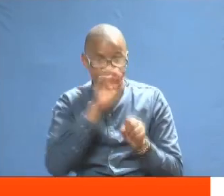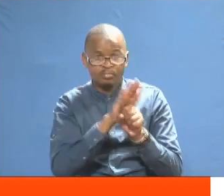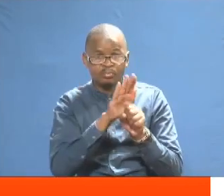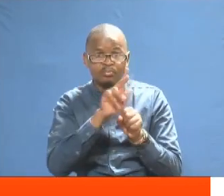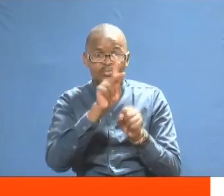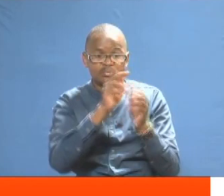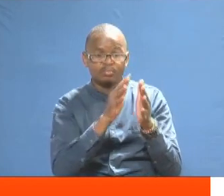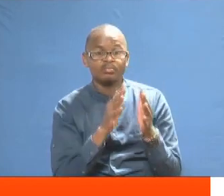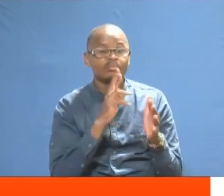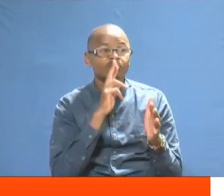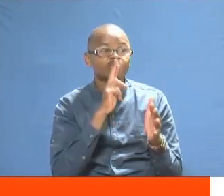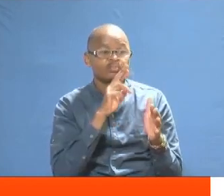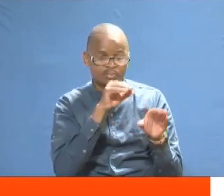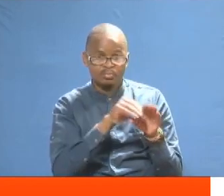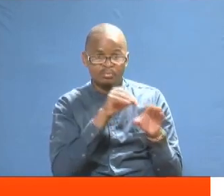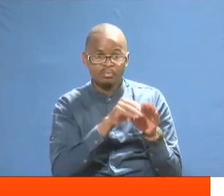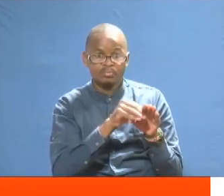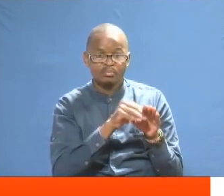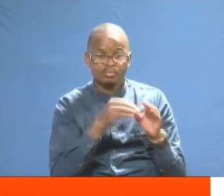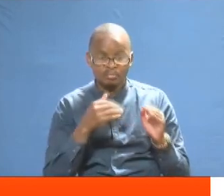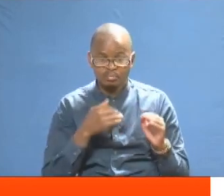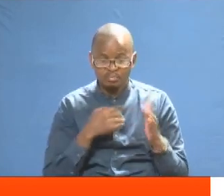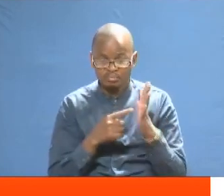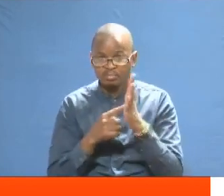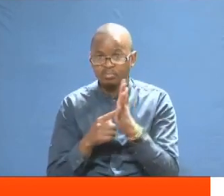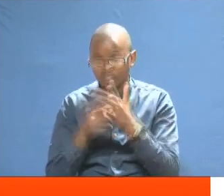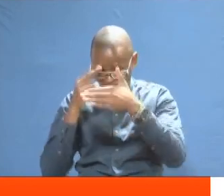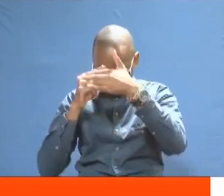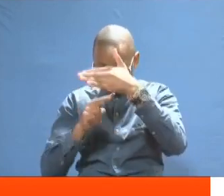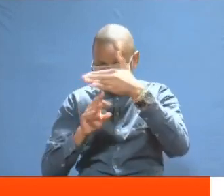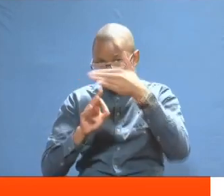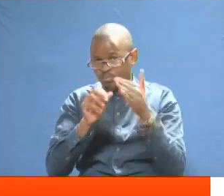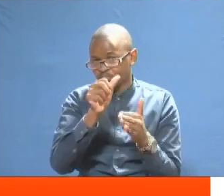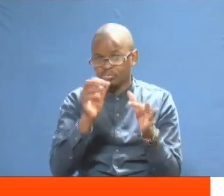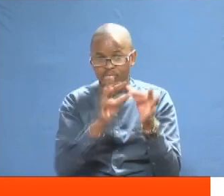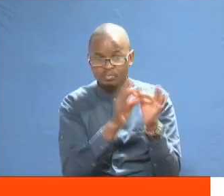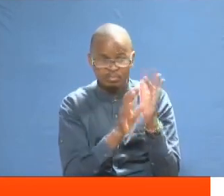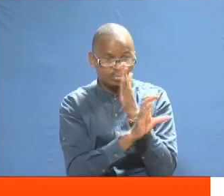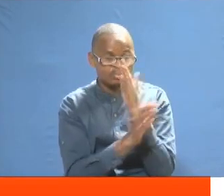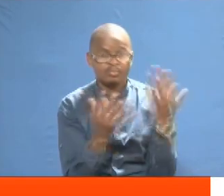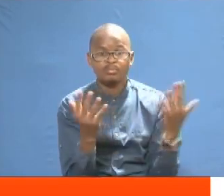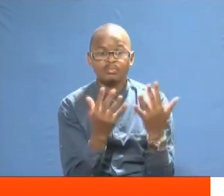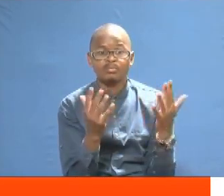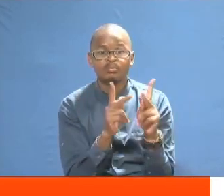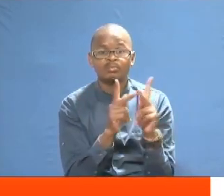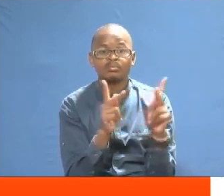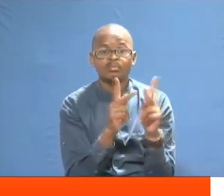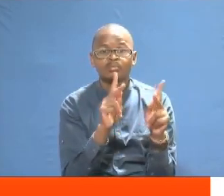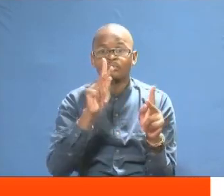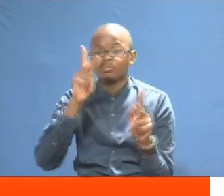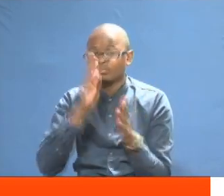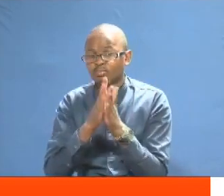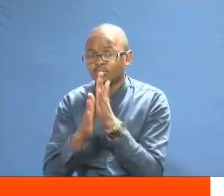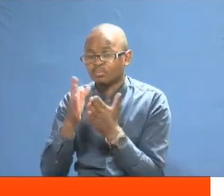most Kenyans are with him, because he has shown the Kenyans the vision of having a united country where every Kenyan matters, despite